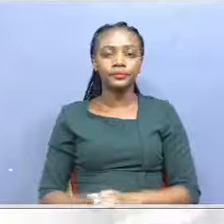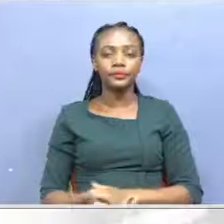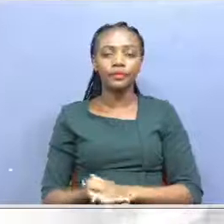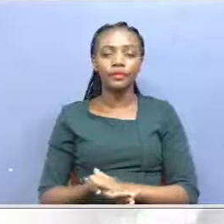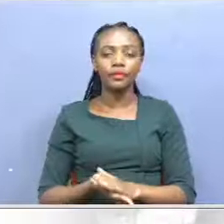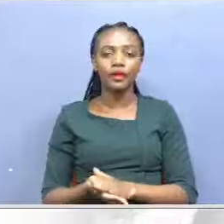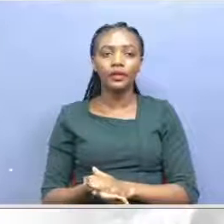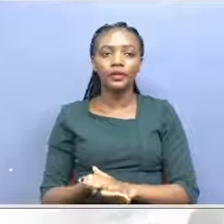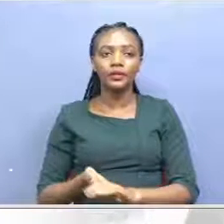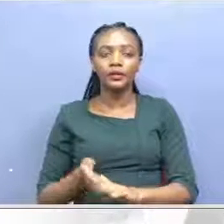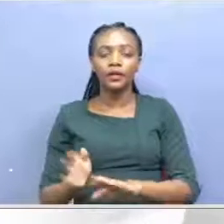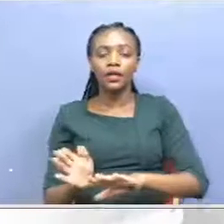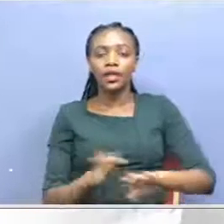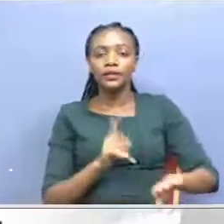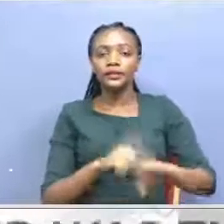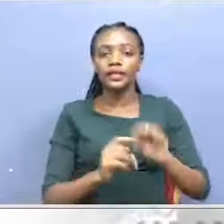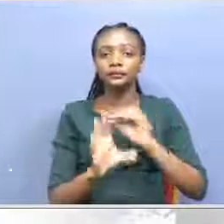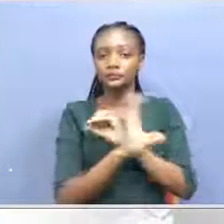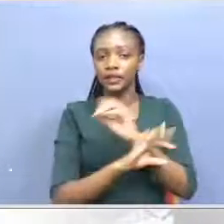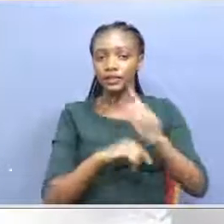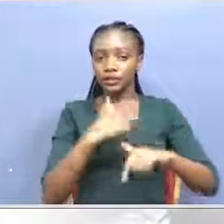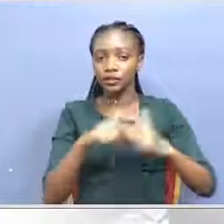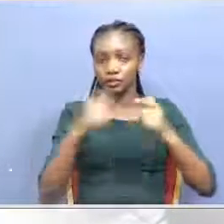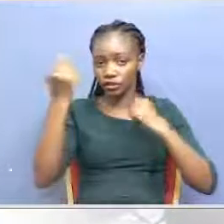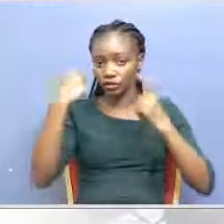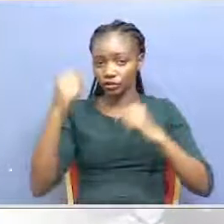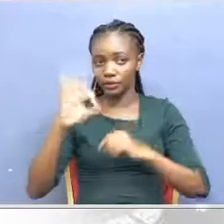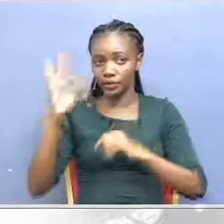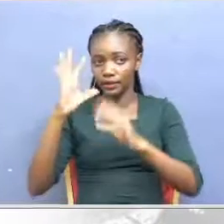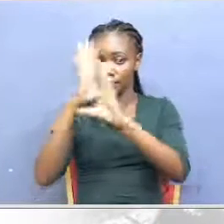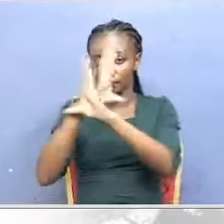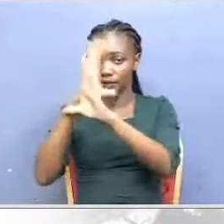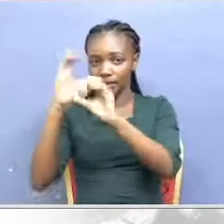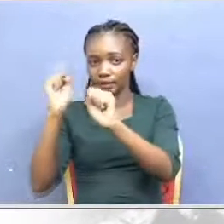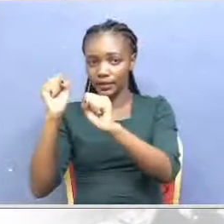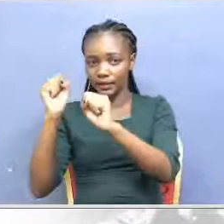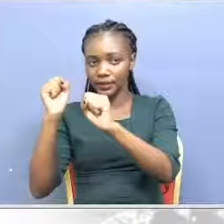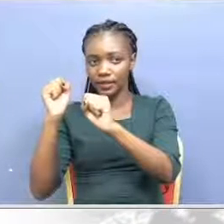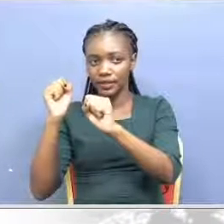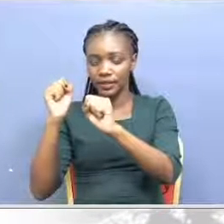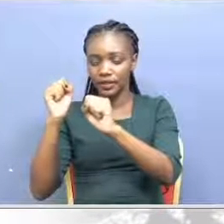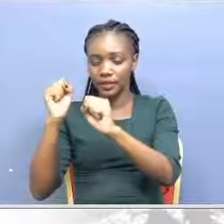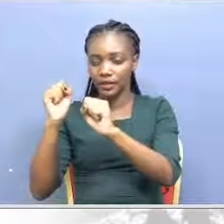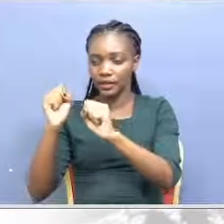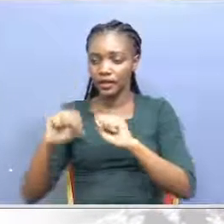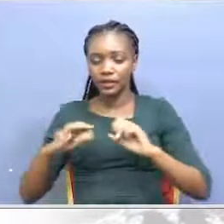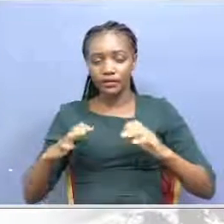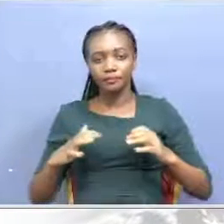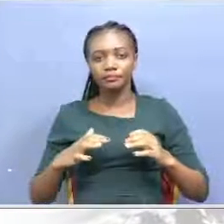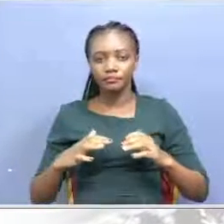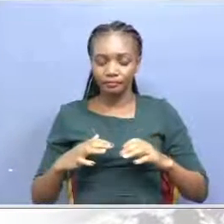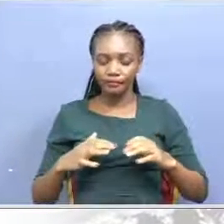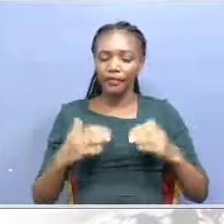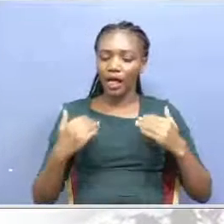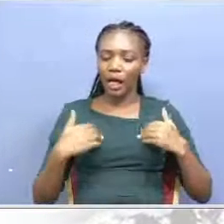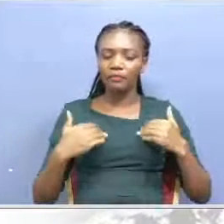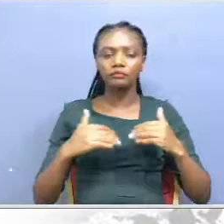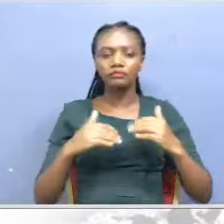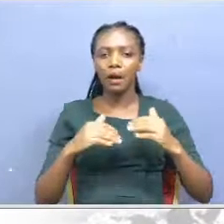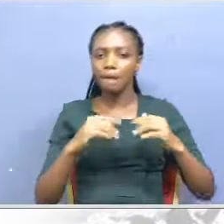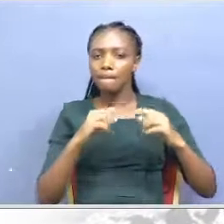Three continues to mourn the third president, the late Mwai Kibaki. Flawless tributes continue to trickle in